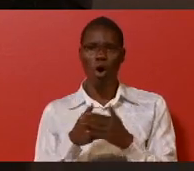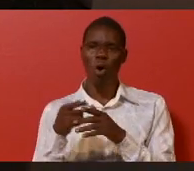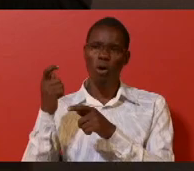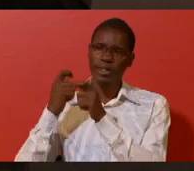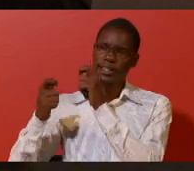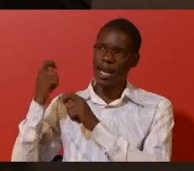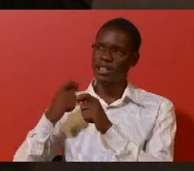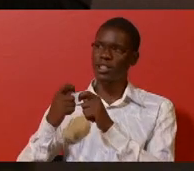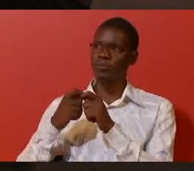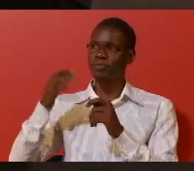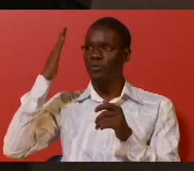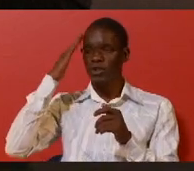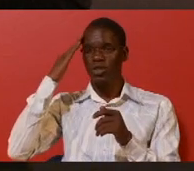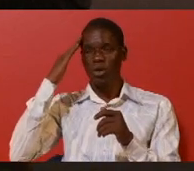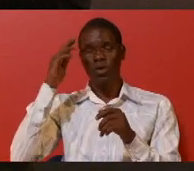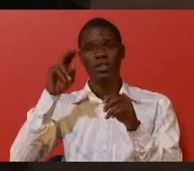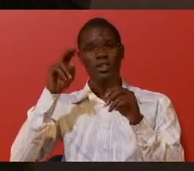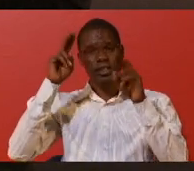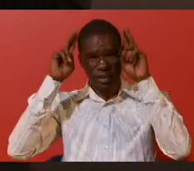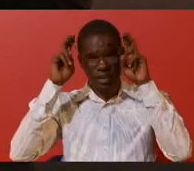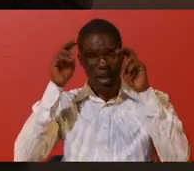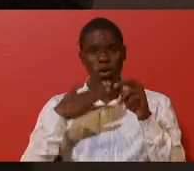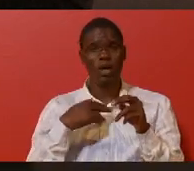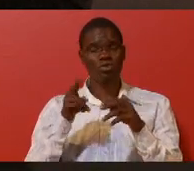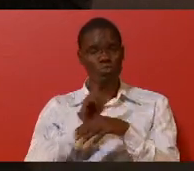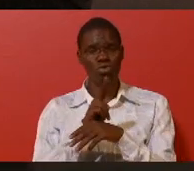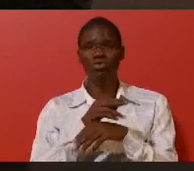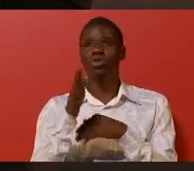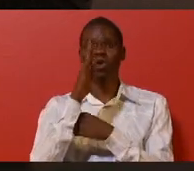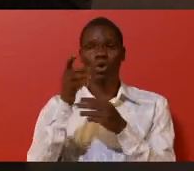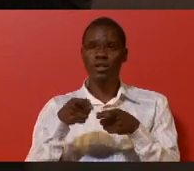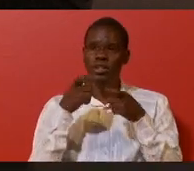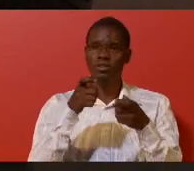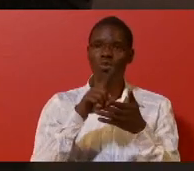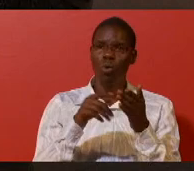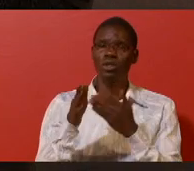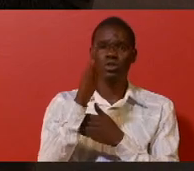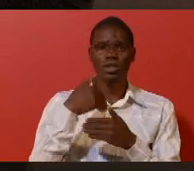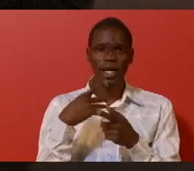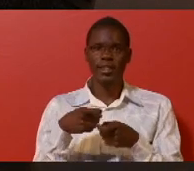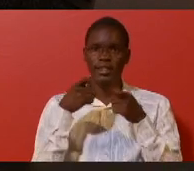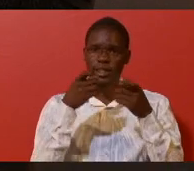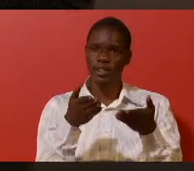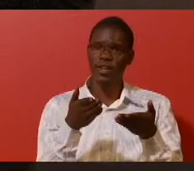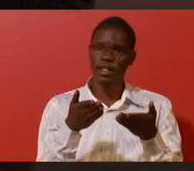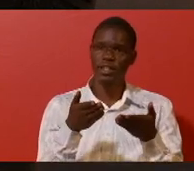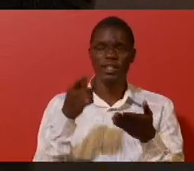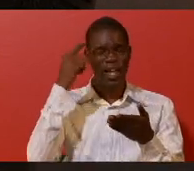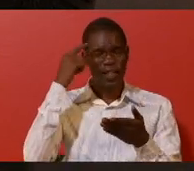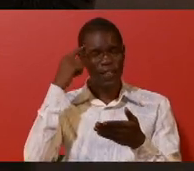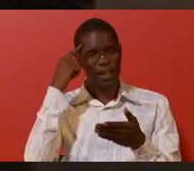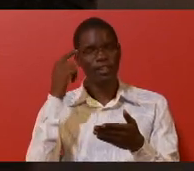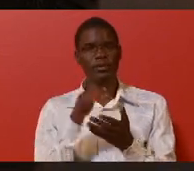culture, you know, this is Satan trying to usurp God's gift. Remember, everything God has given for our joy, Satan tries to